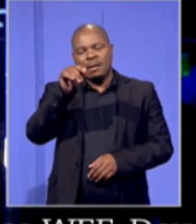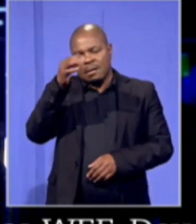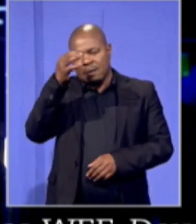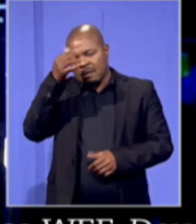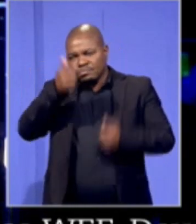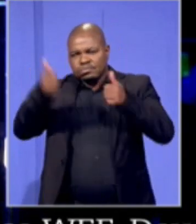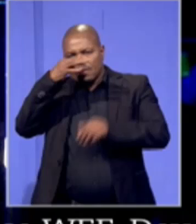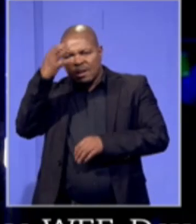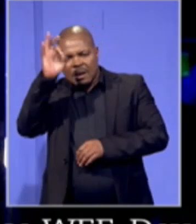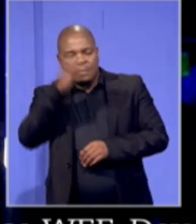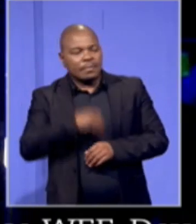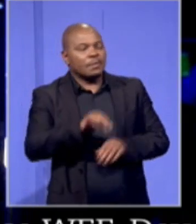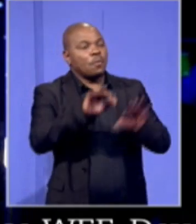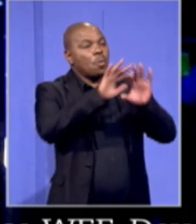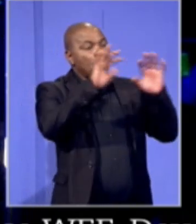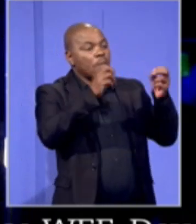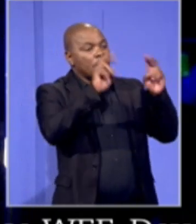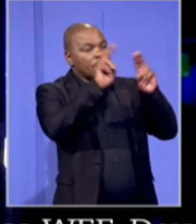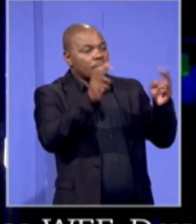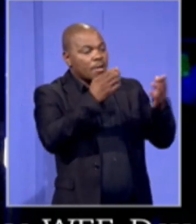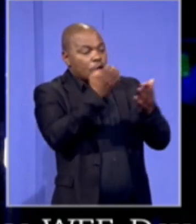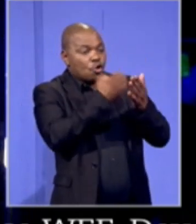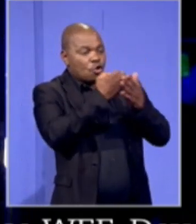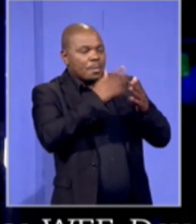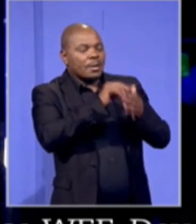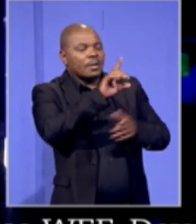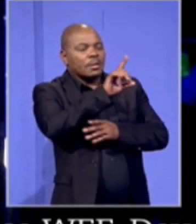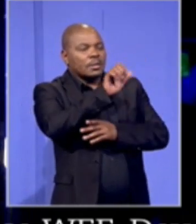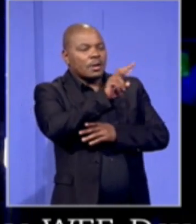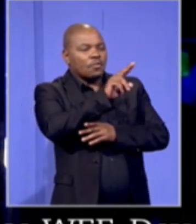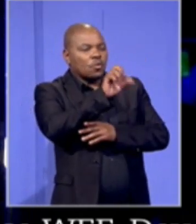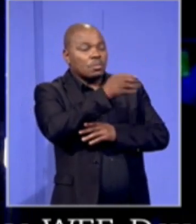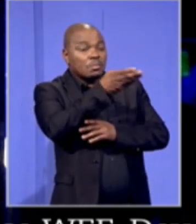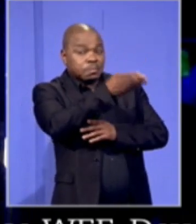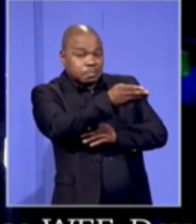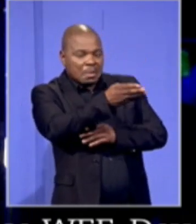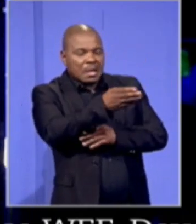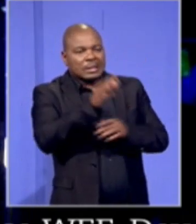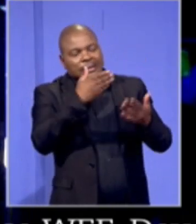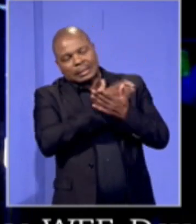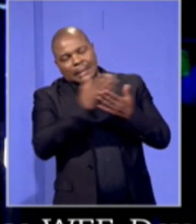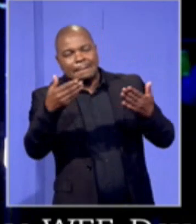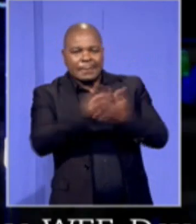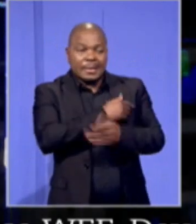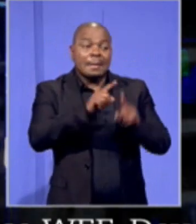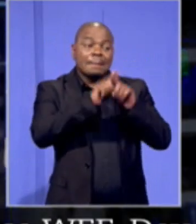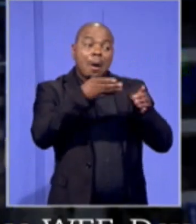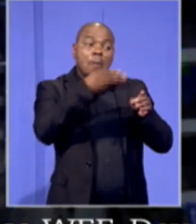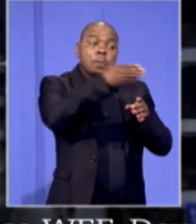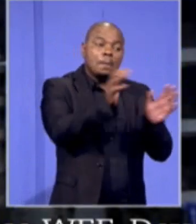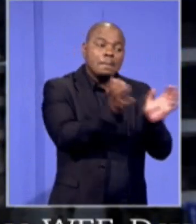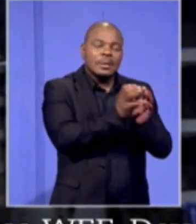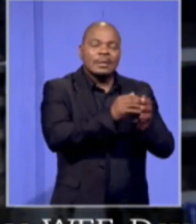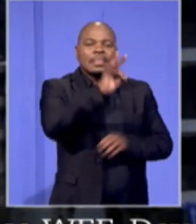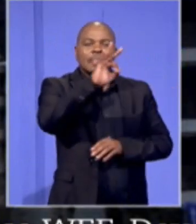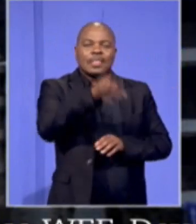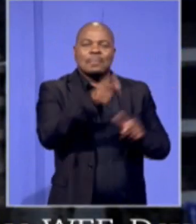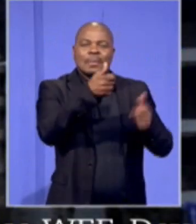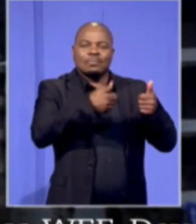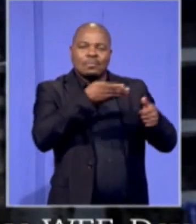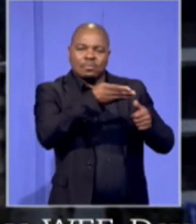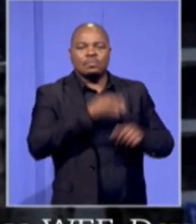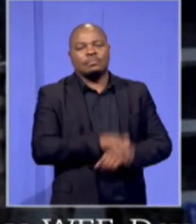sa monongwaha sa forum ya lefatshe ya moruo Davos naheng ya Switzerland ke baeti ba dikete tse 3 ba bileng ho sona.